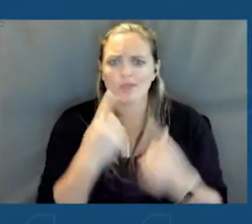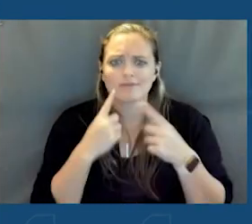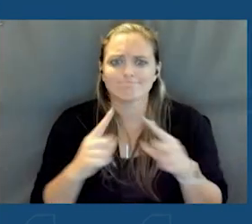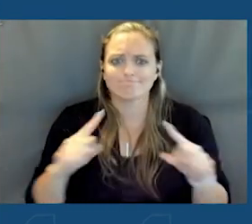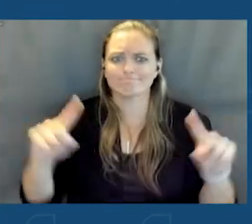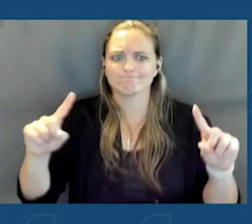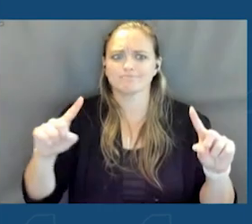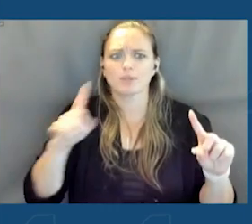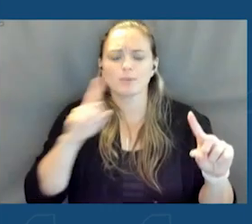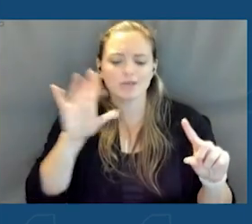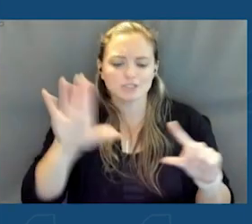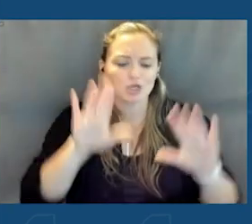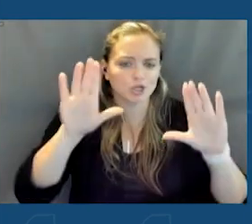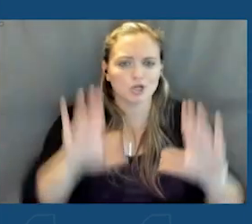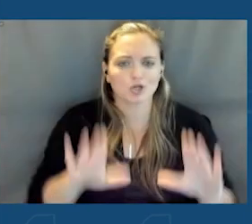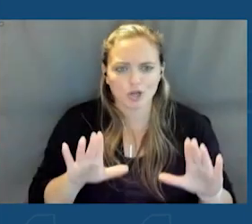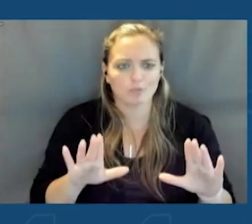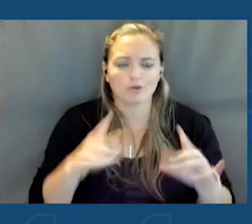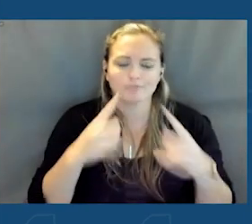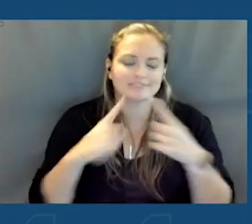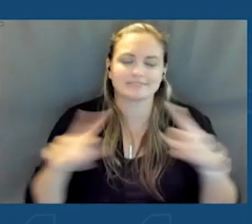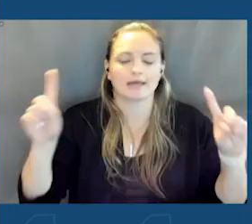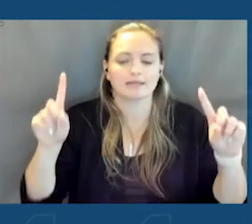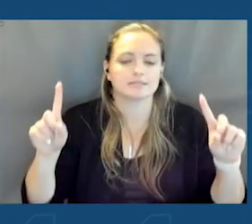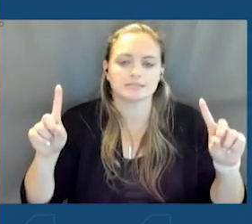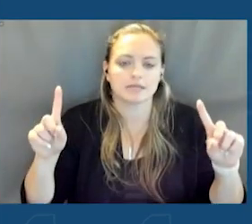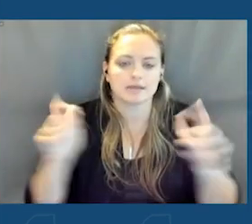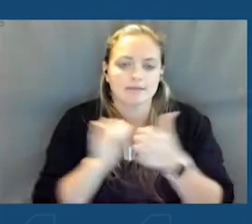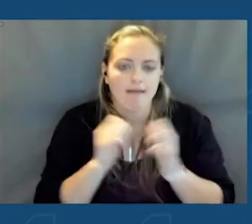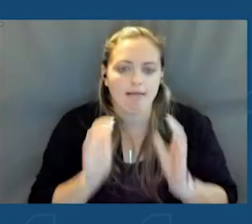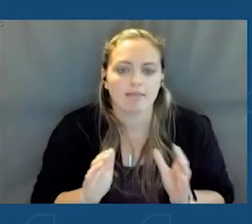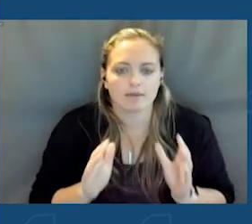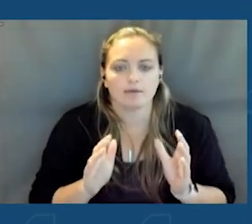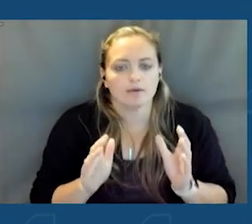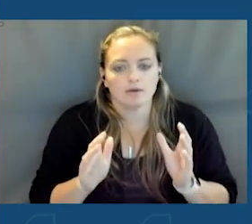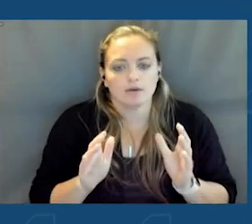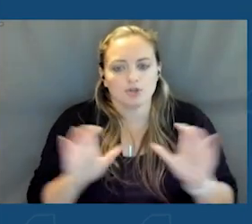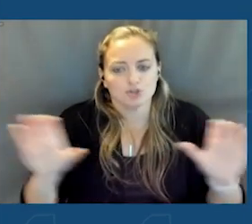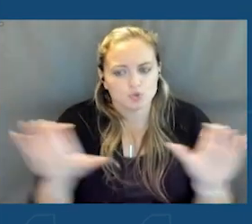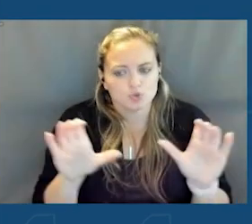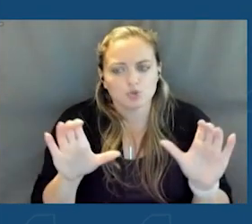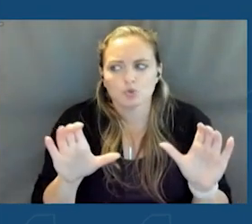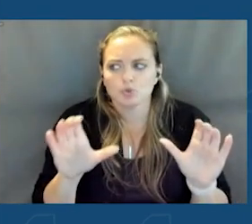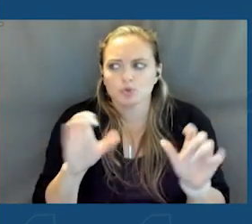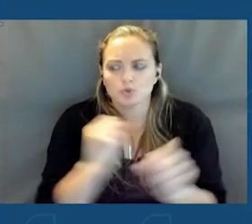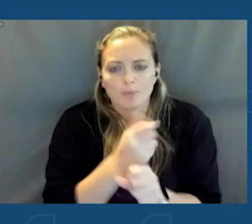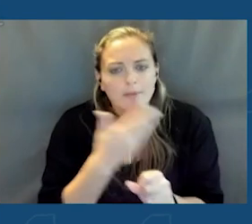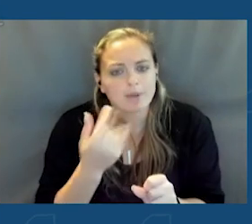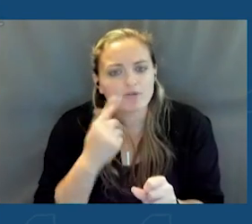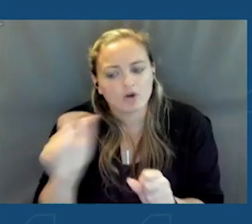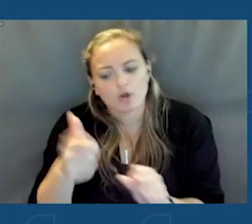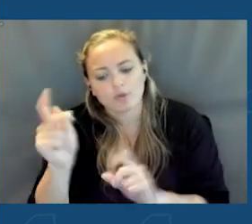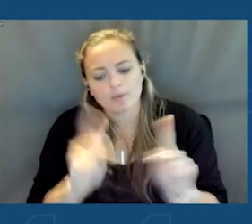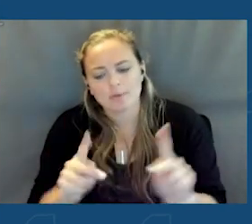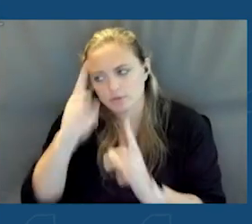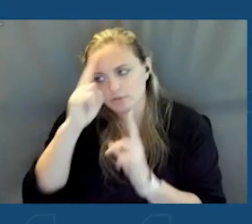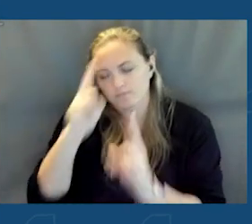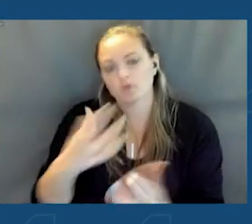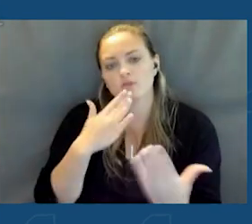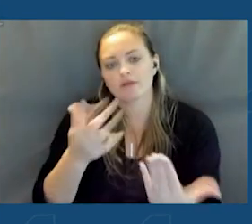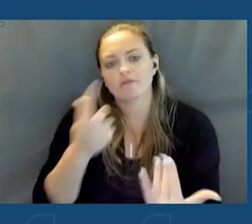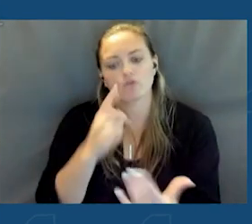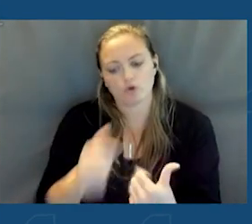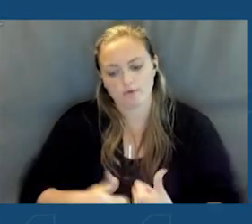their incredible success as an athlete, and to do that, to do good for other people. So I honor you for your lifetime of